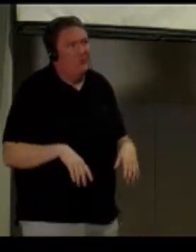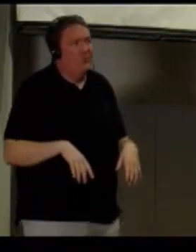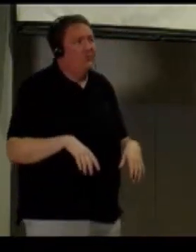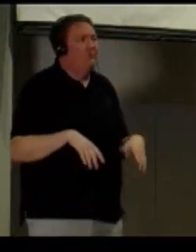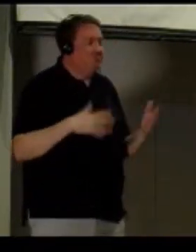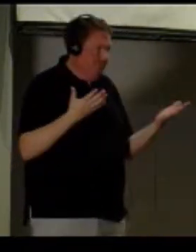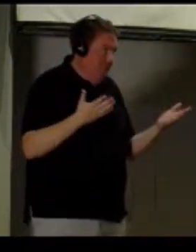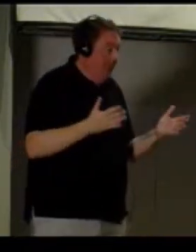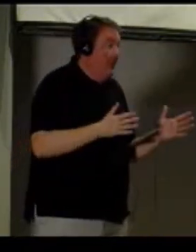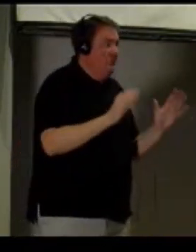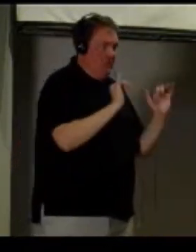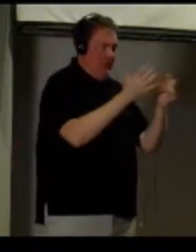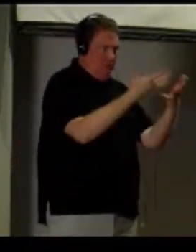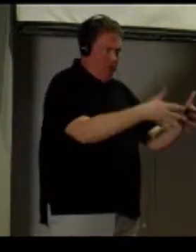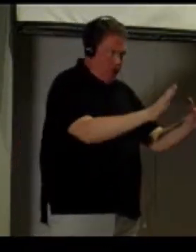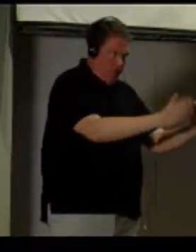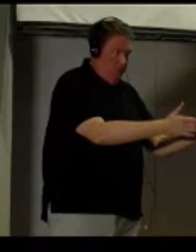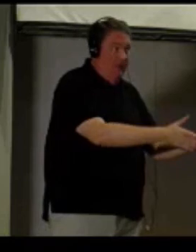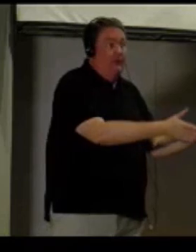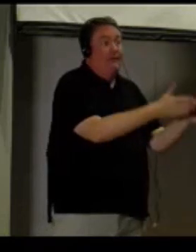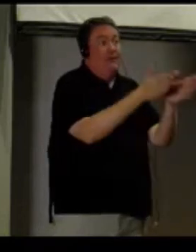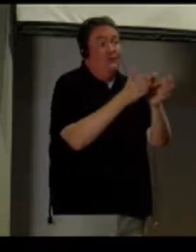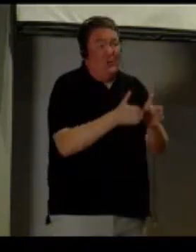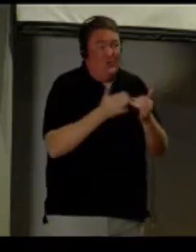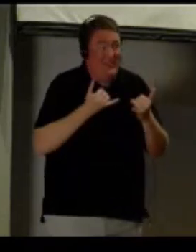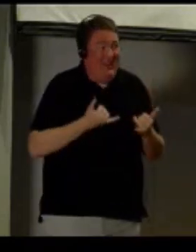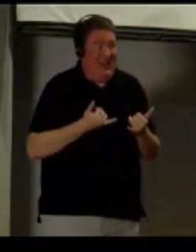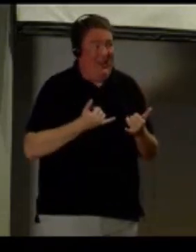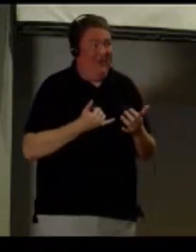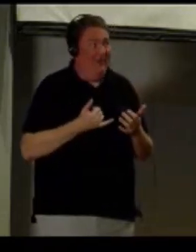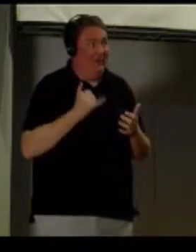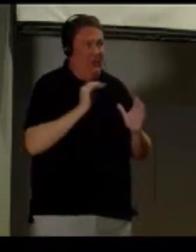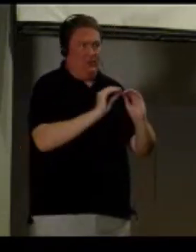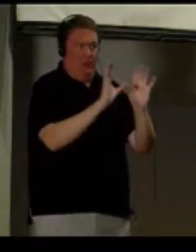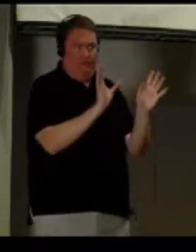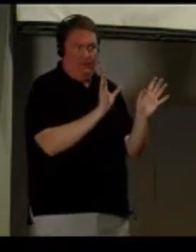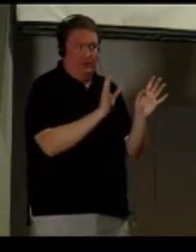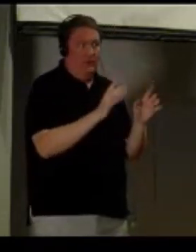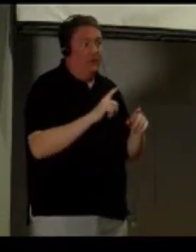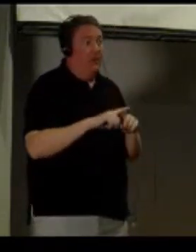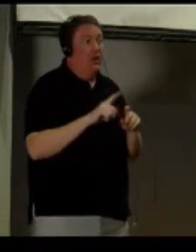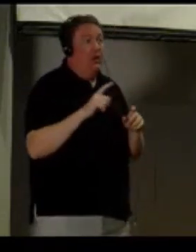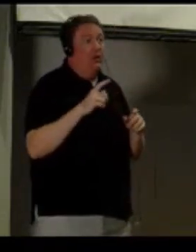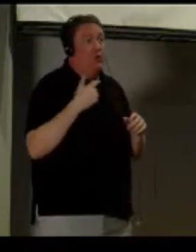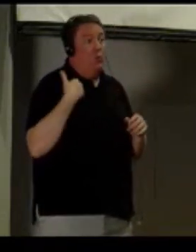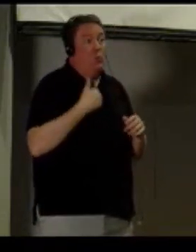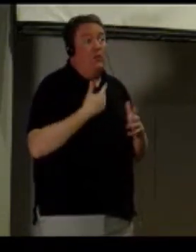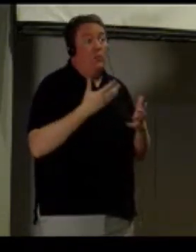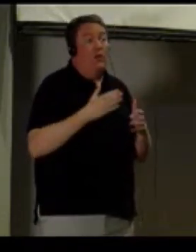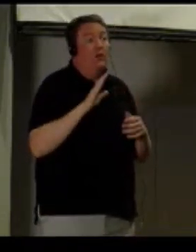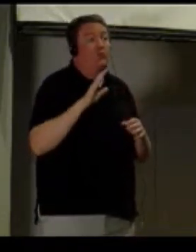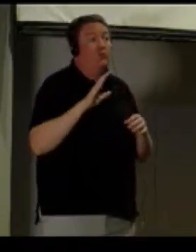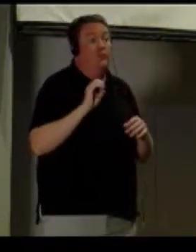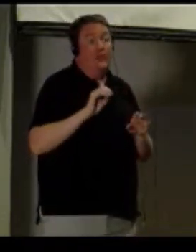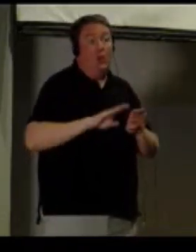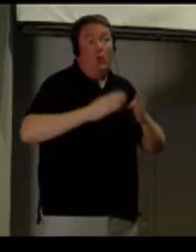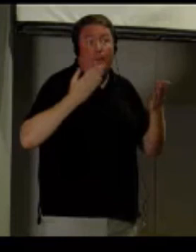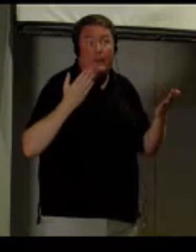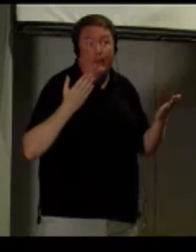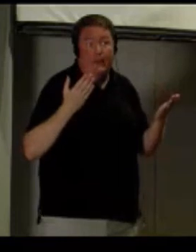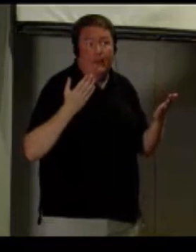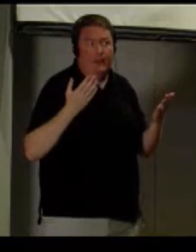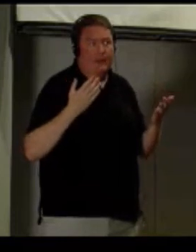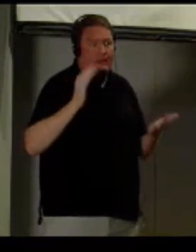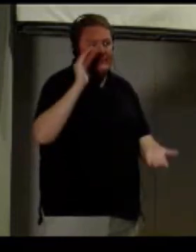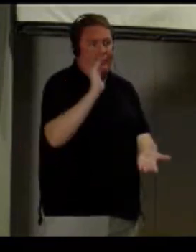publicity. Now that we're moving into our being open phase, it's a lot less obvious where we should